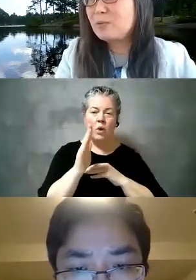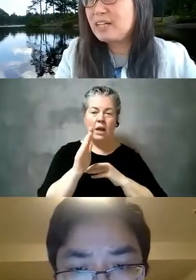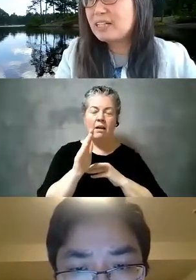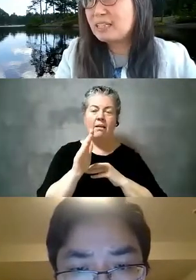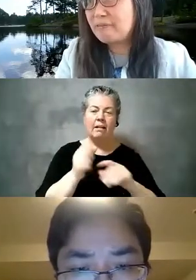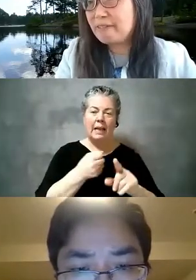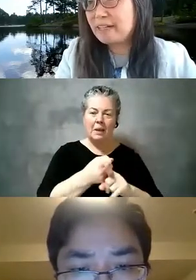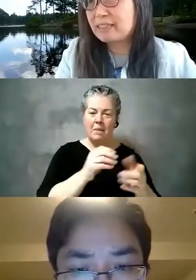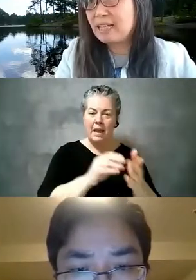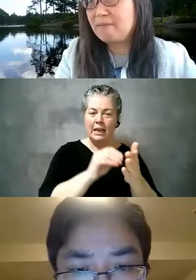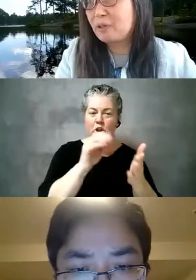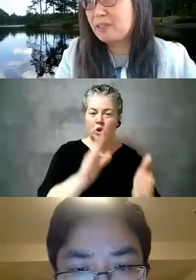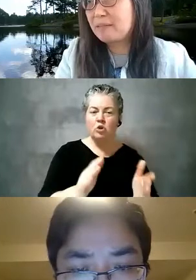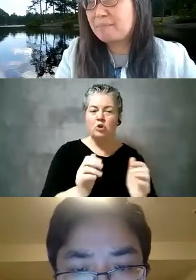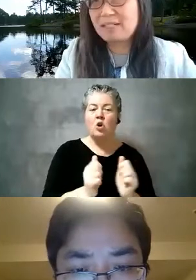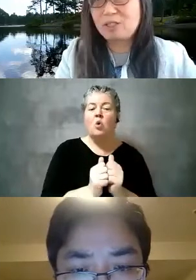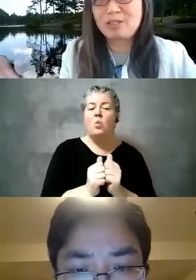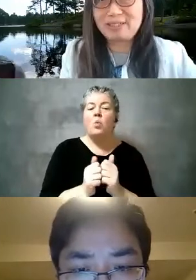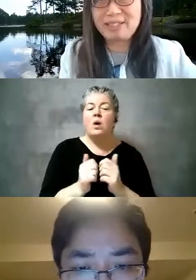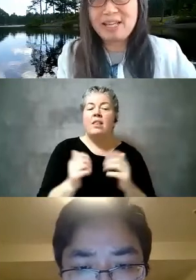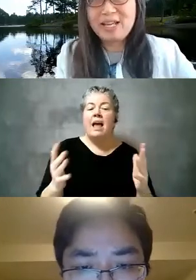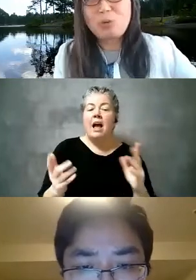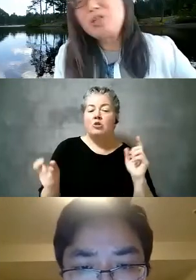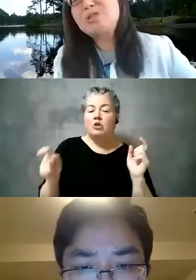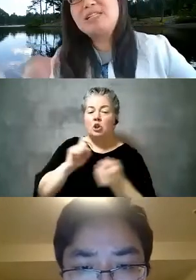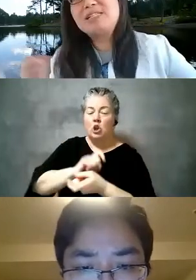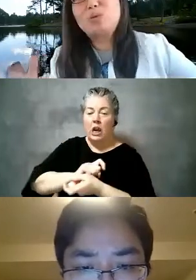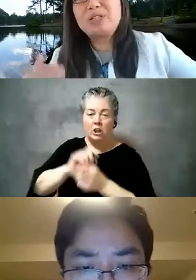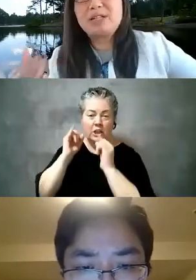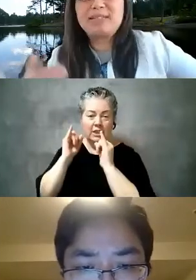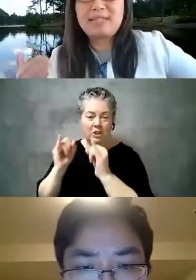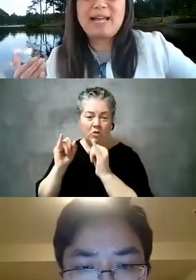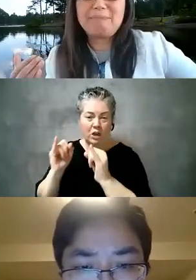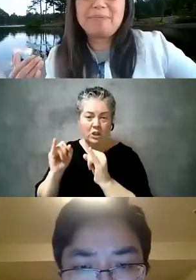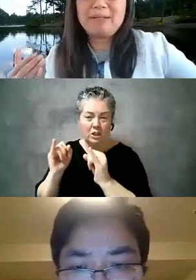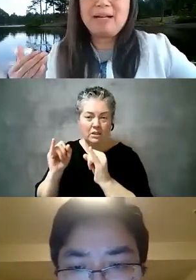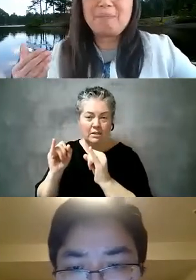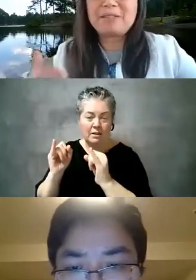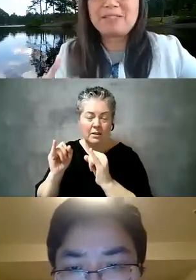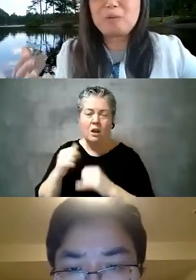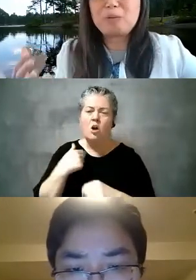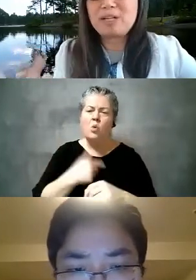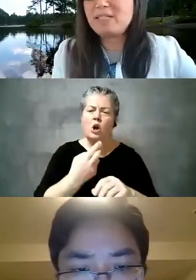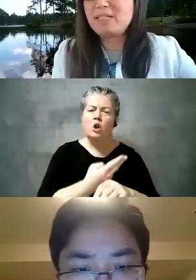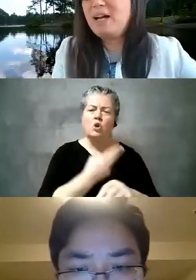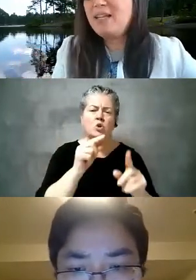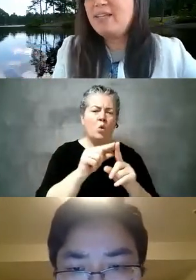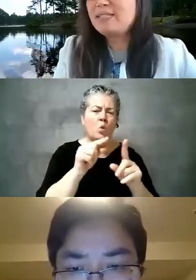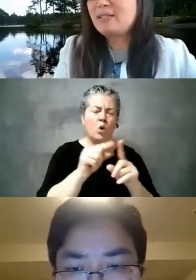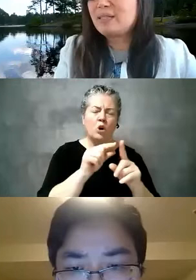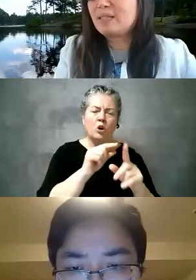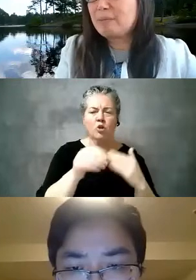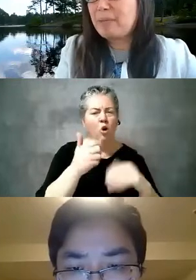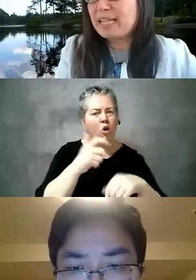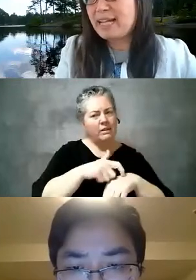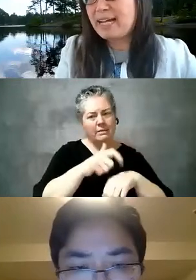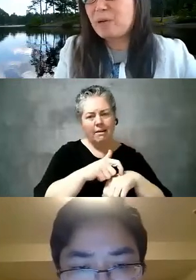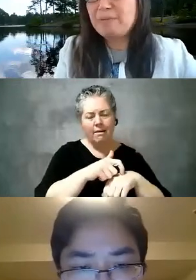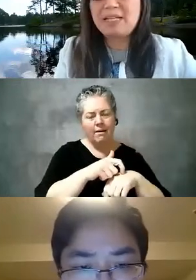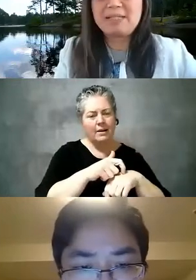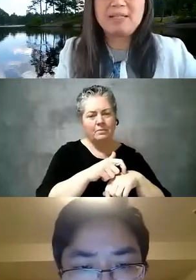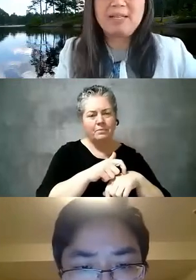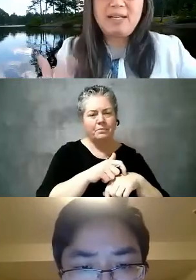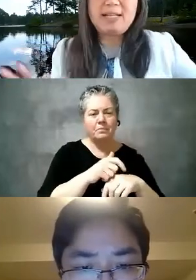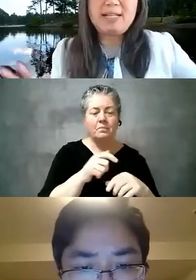Is there a direct effect of the curriculum on student learning? So we use these words all the time conceptually. So this past